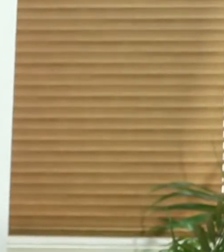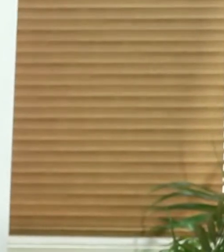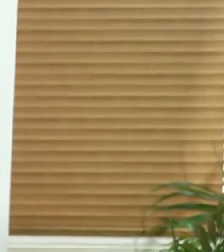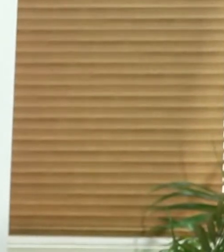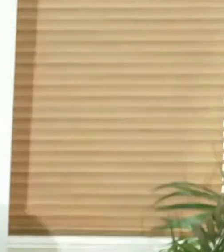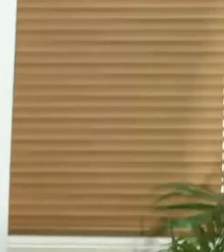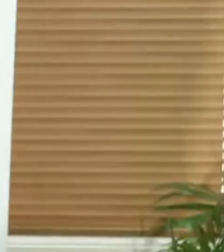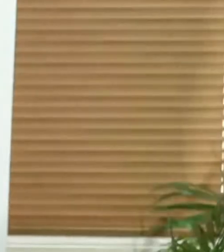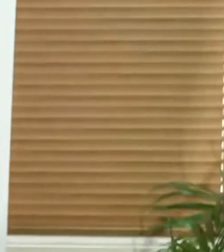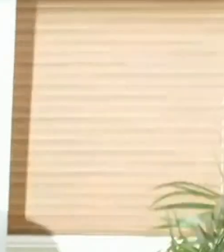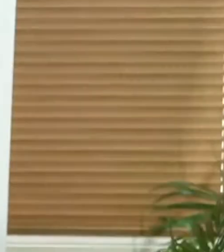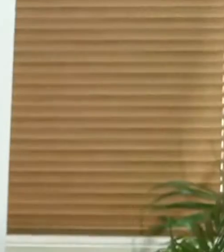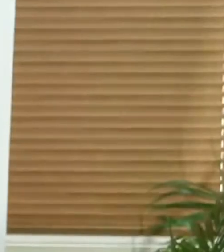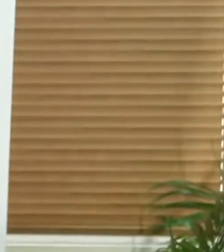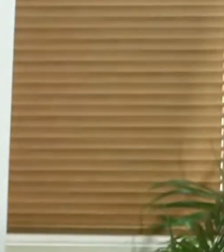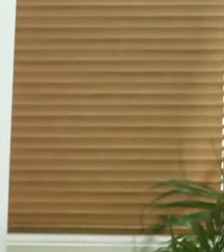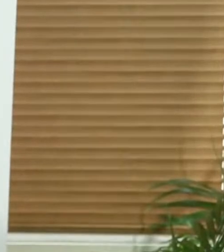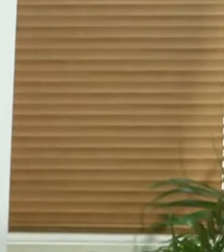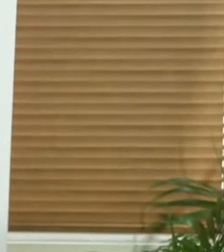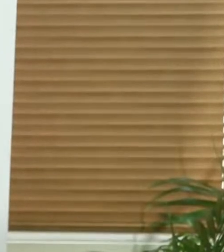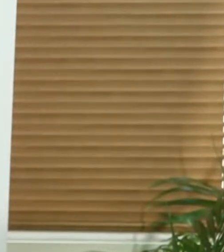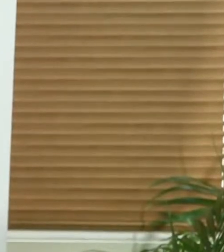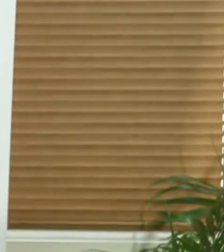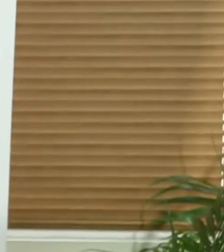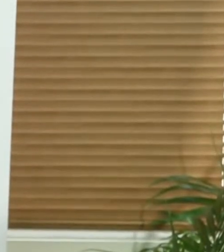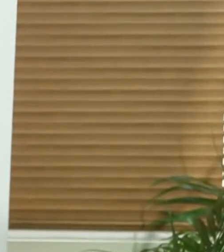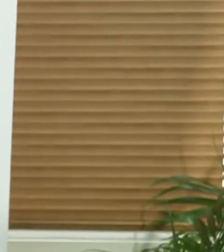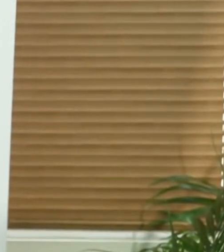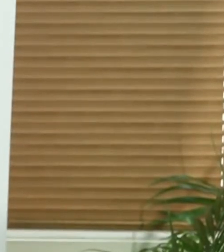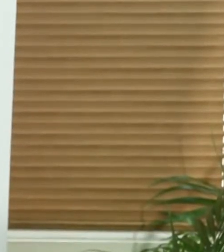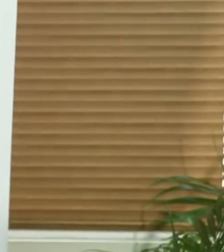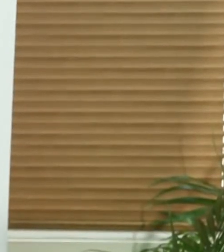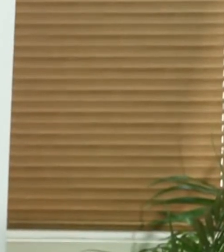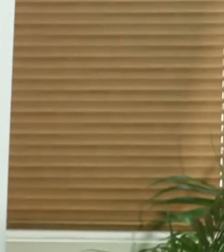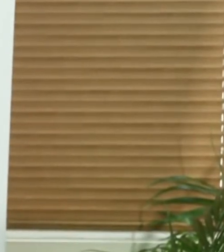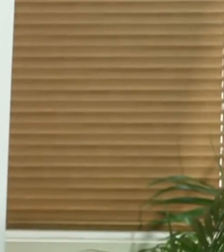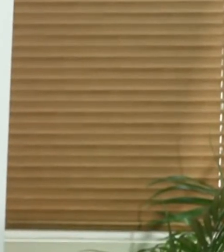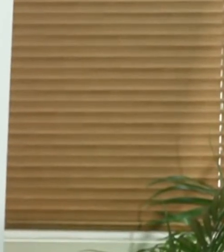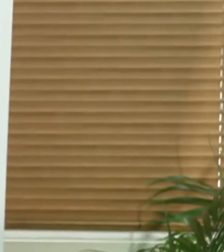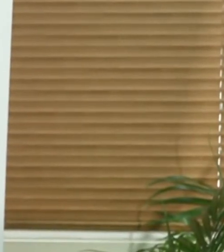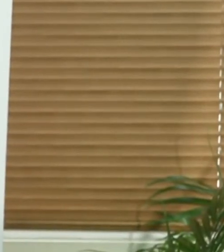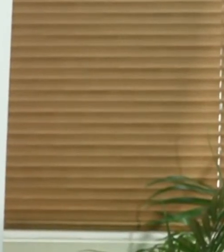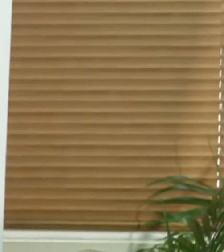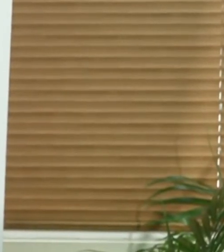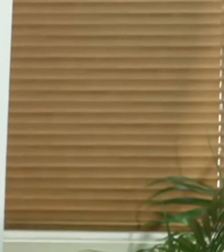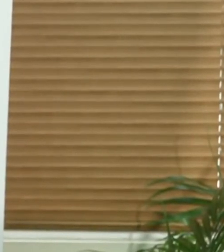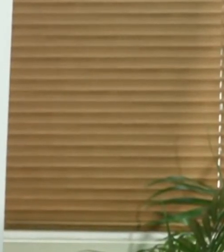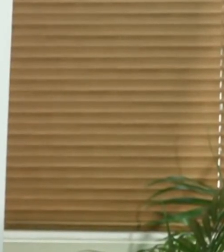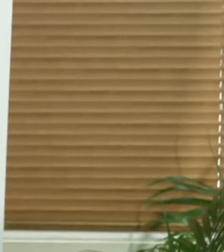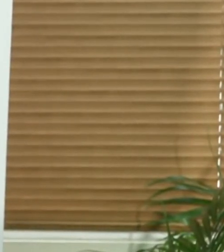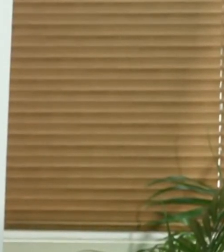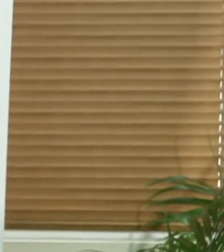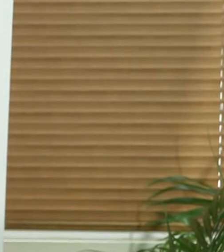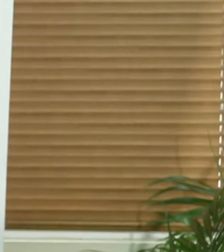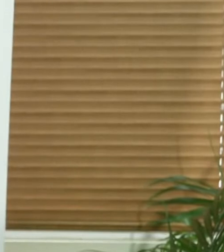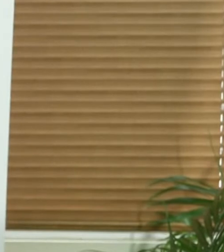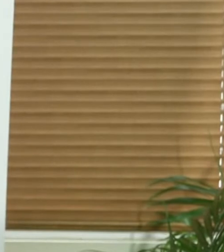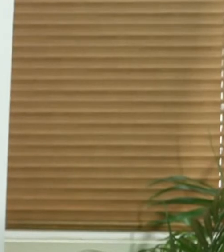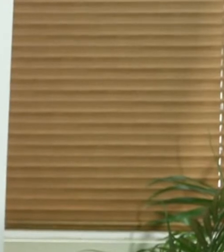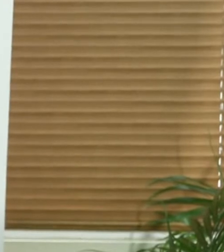PS and the CMO, and of course the technical team. Let me wish you a holy and